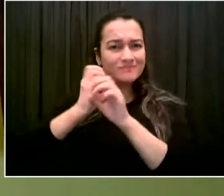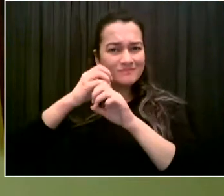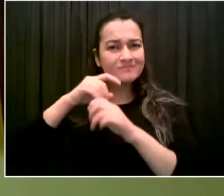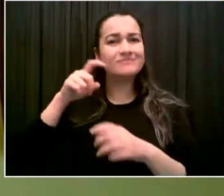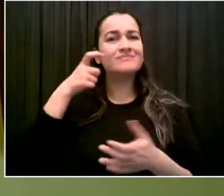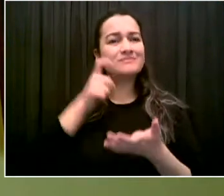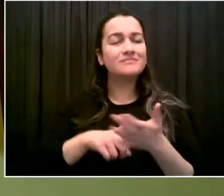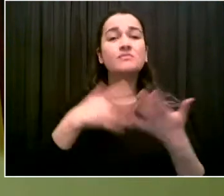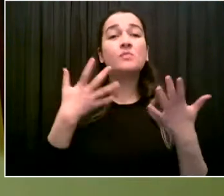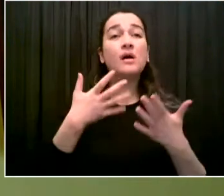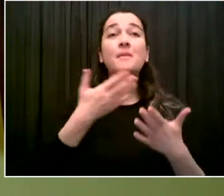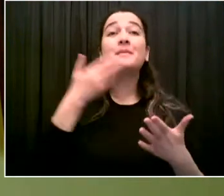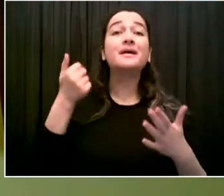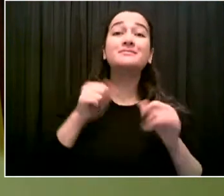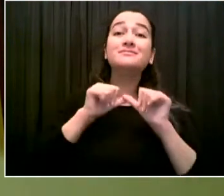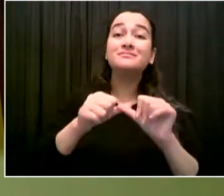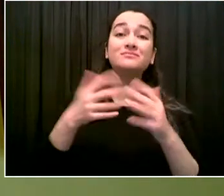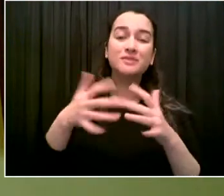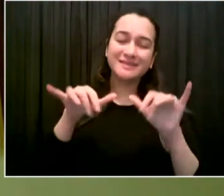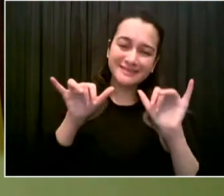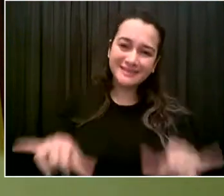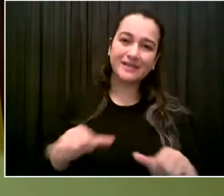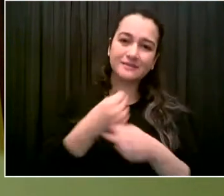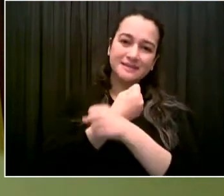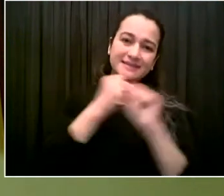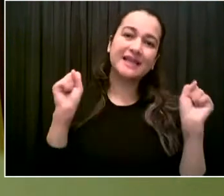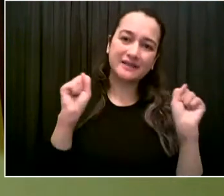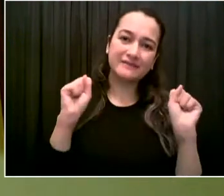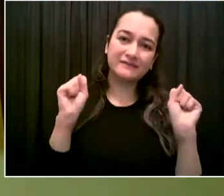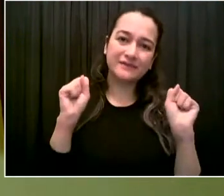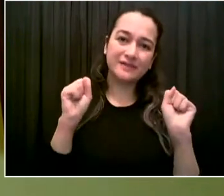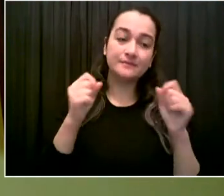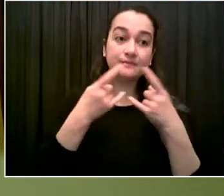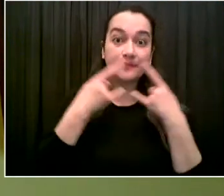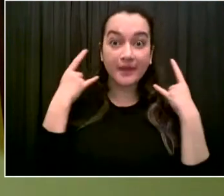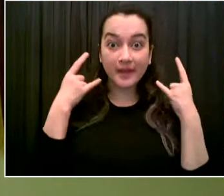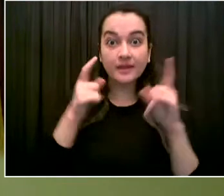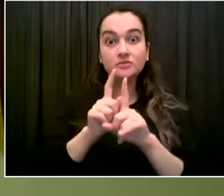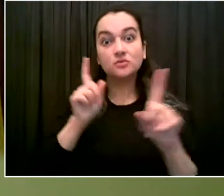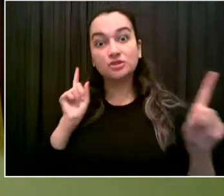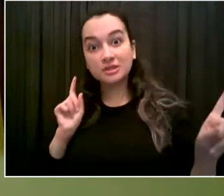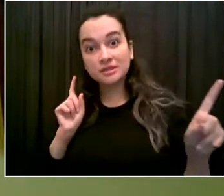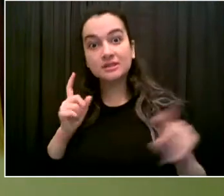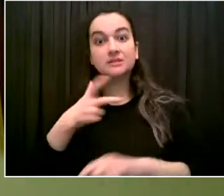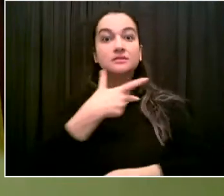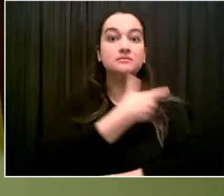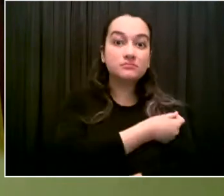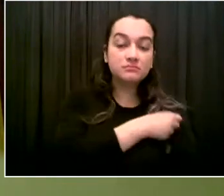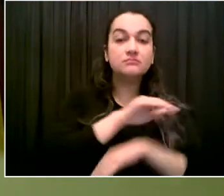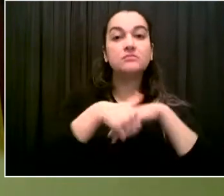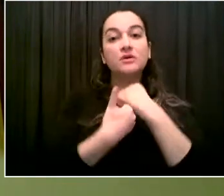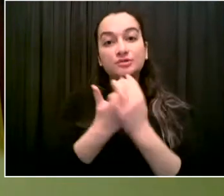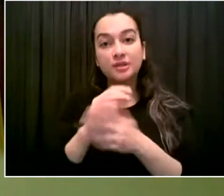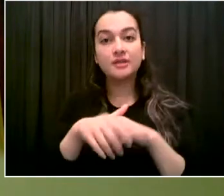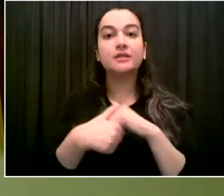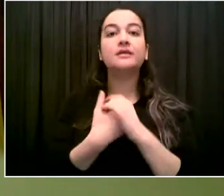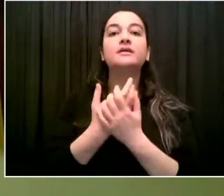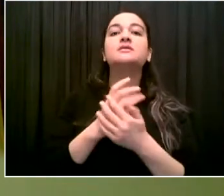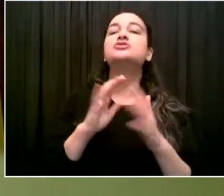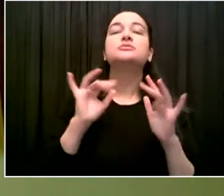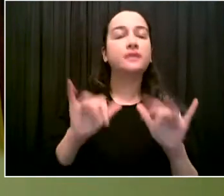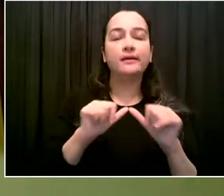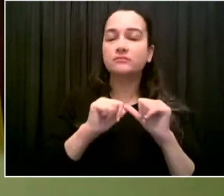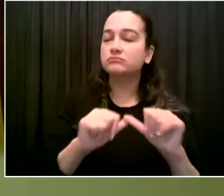wearing a mask, well-fitting mask, washing your hands, keeping your distance, getting tested often, and when your turn's up, getting